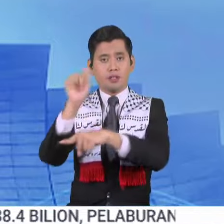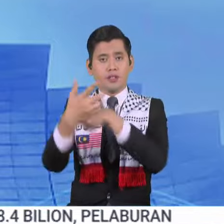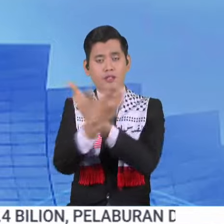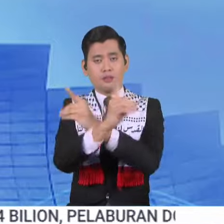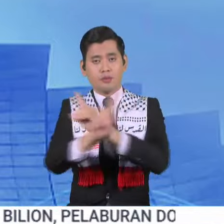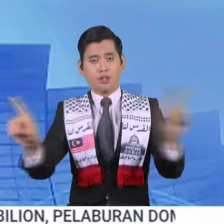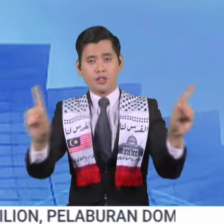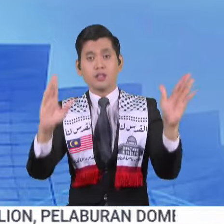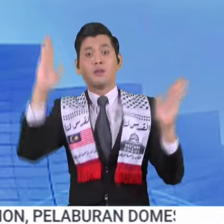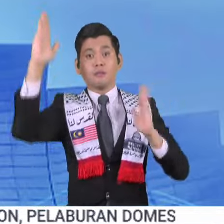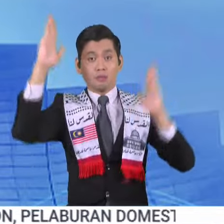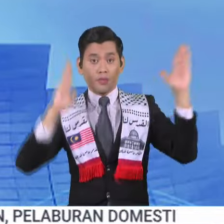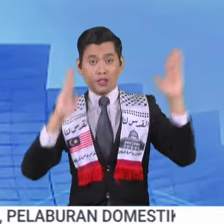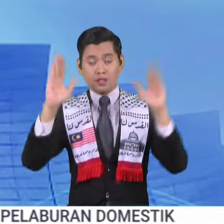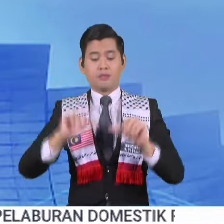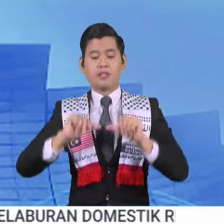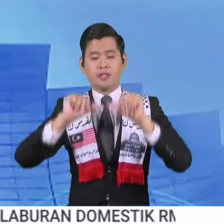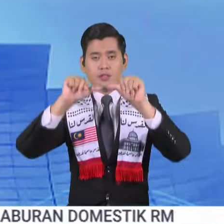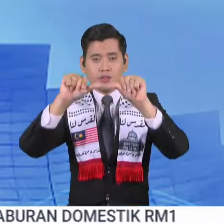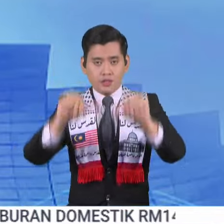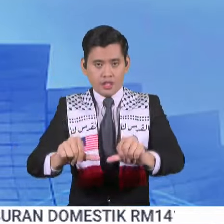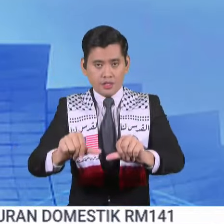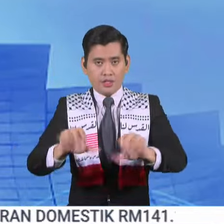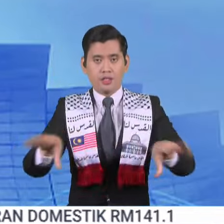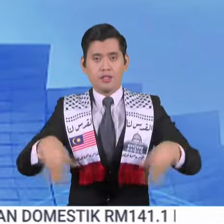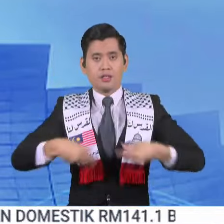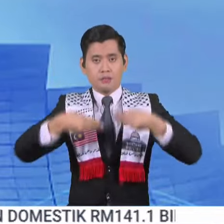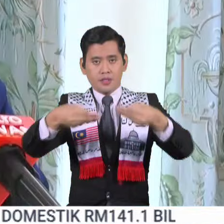yang baik di negara ini terus diberi keutamaan.